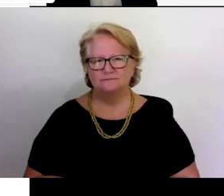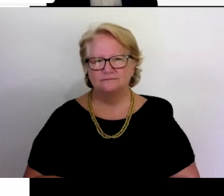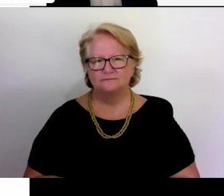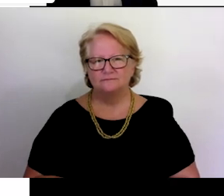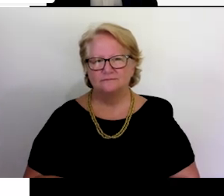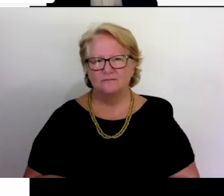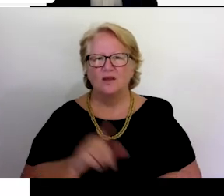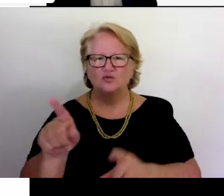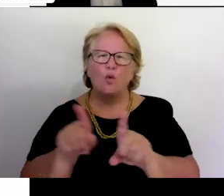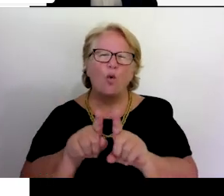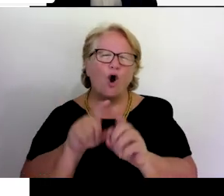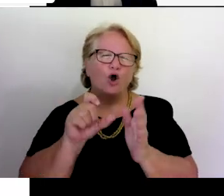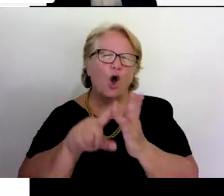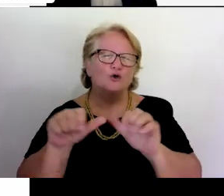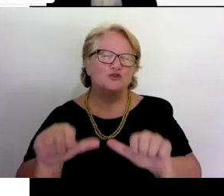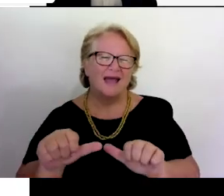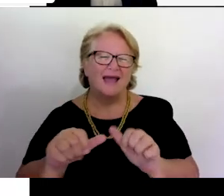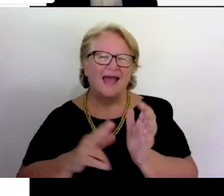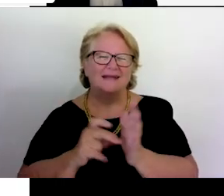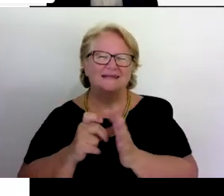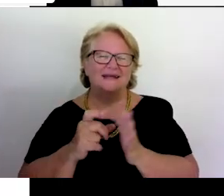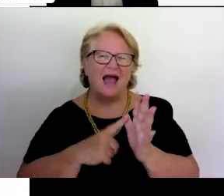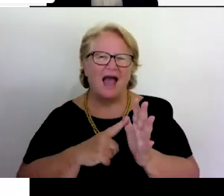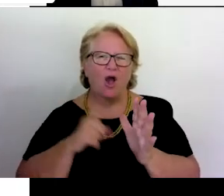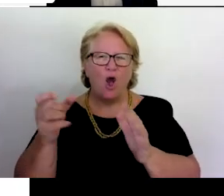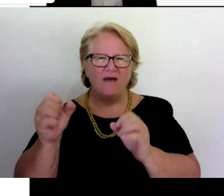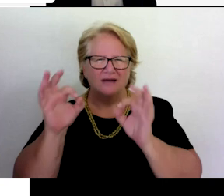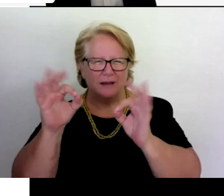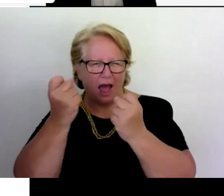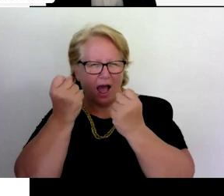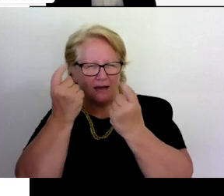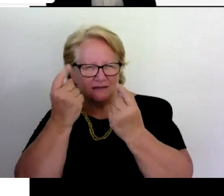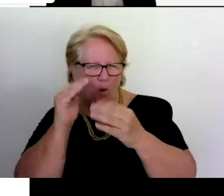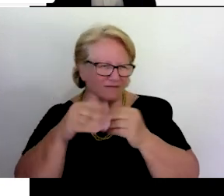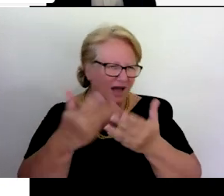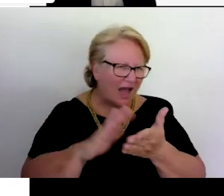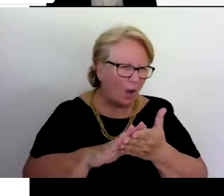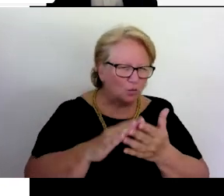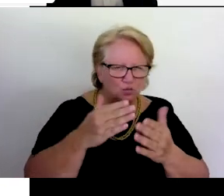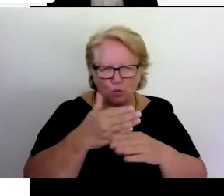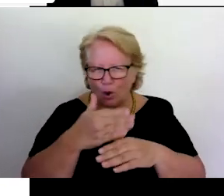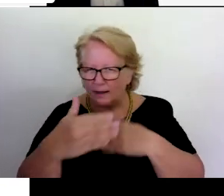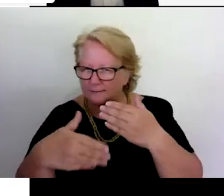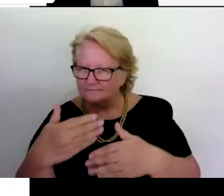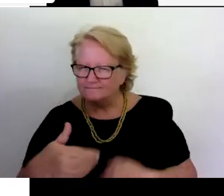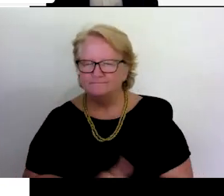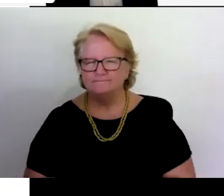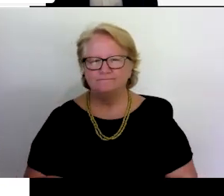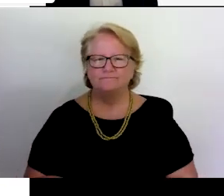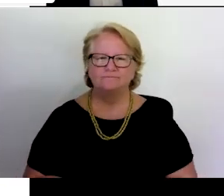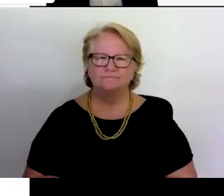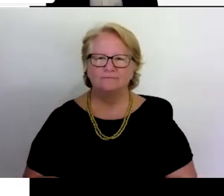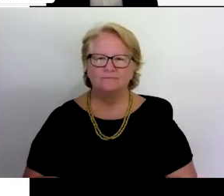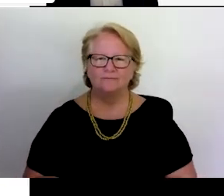co-chair of the NDDA, so she has special insights into how it's working and can tell us all about it. I'd like